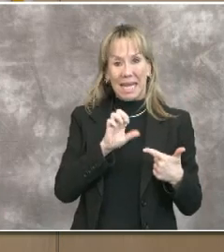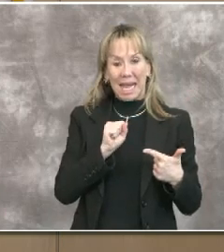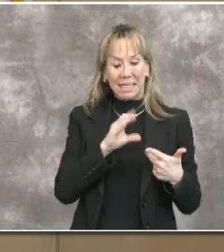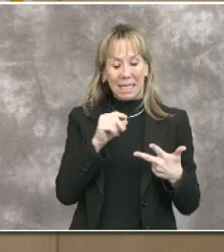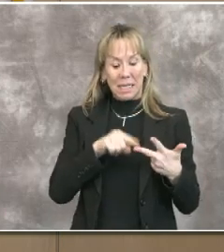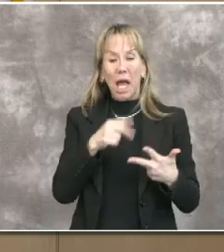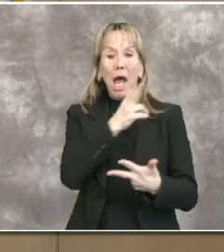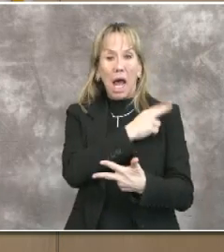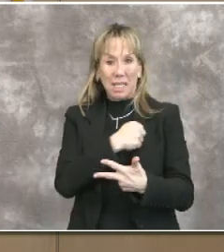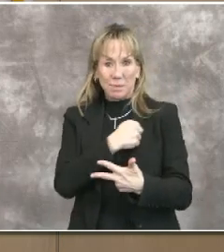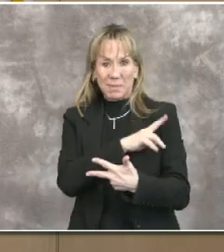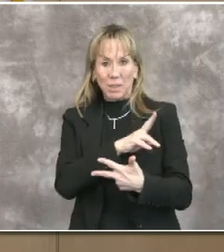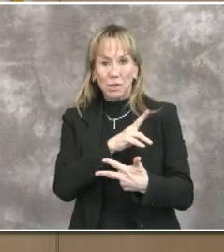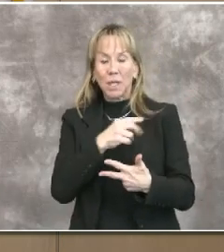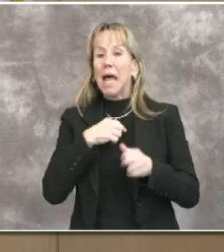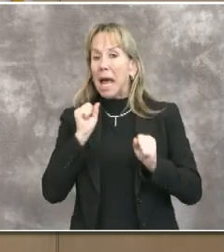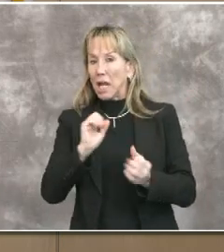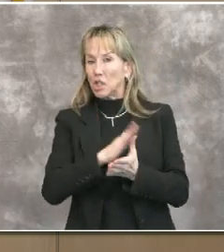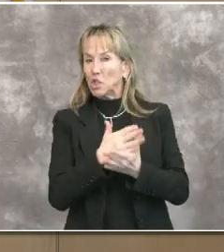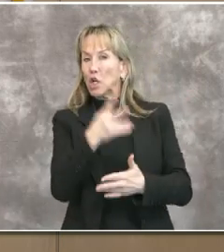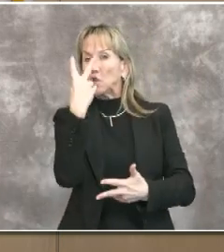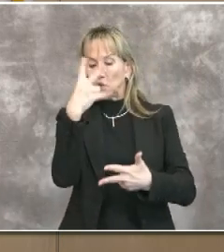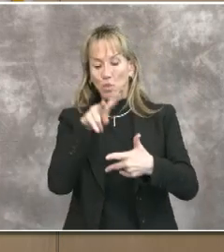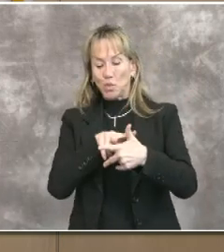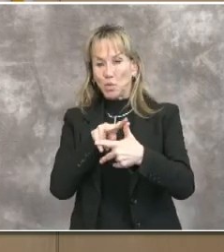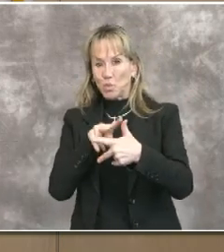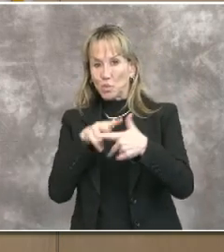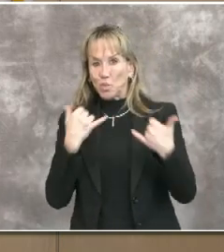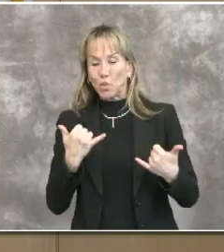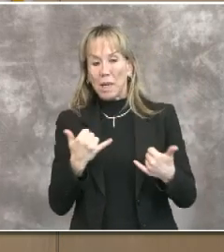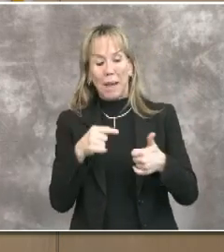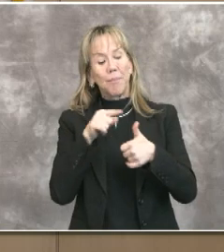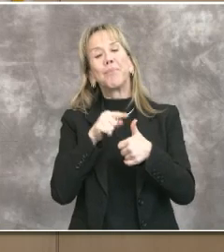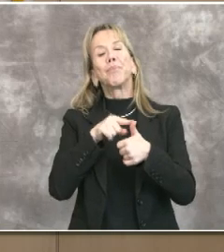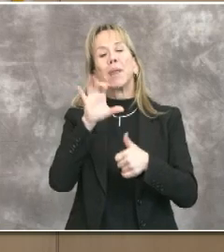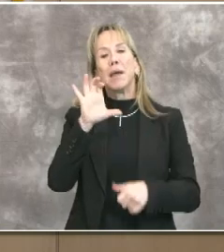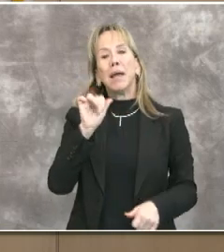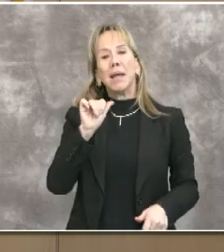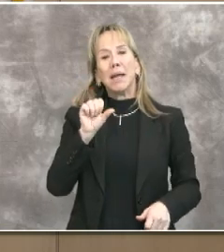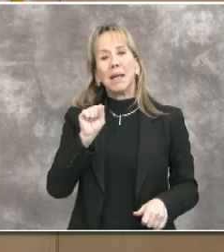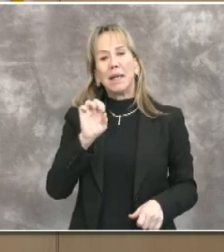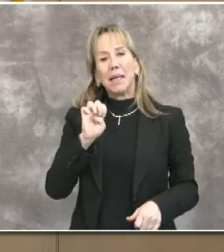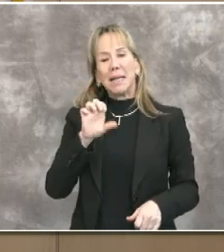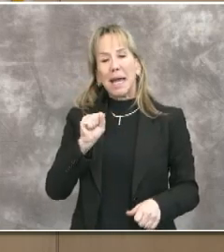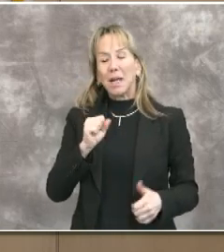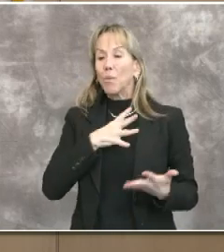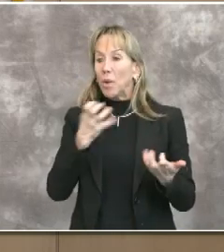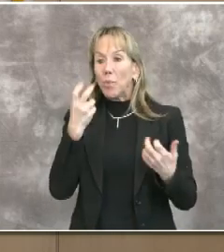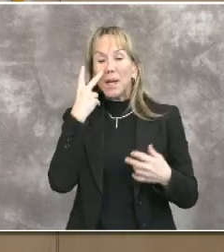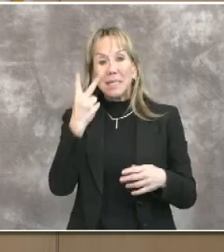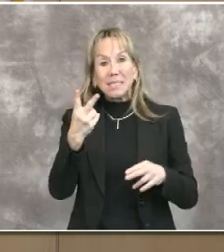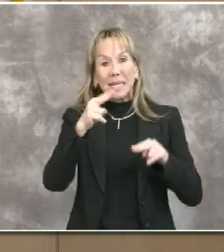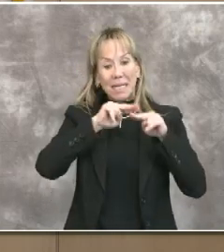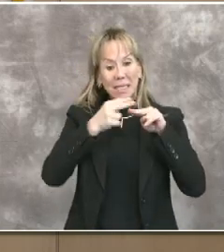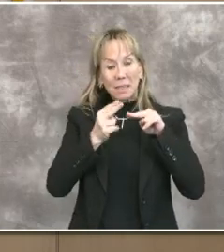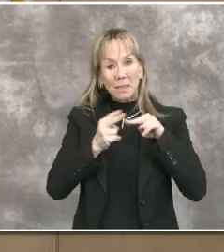here today. The first metric is related to cases. We want to see a downward